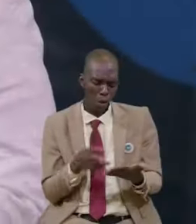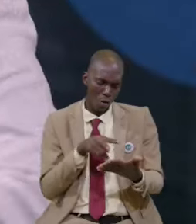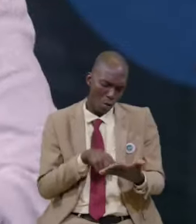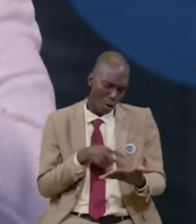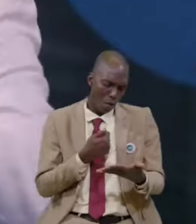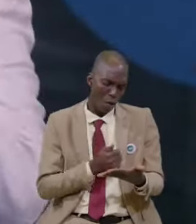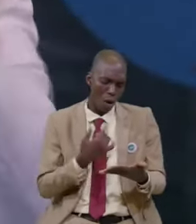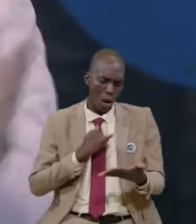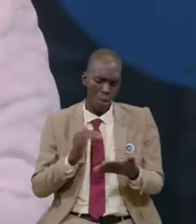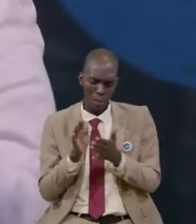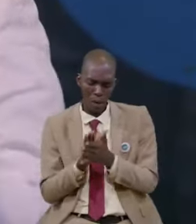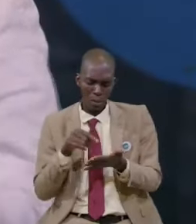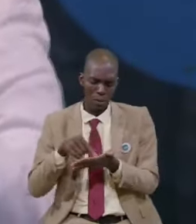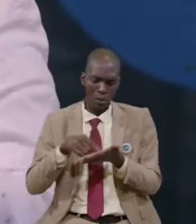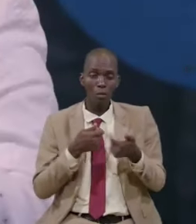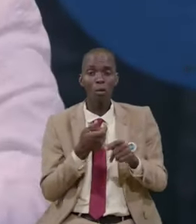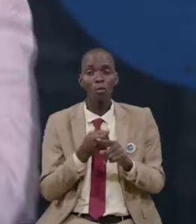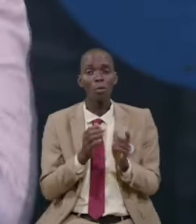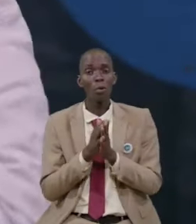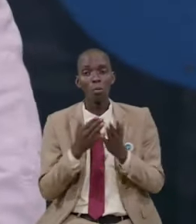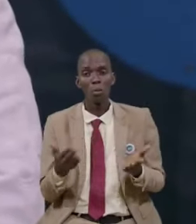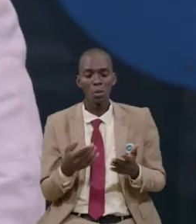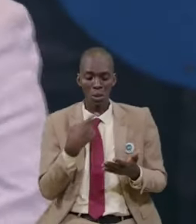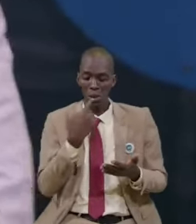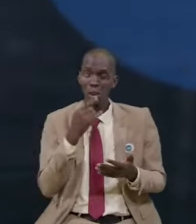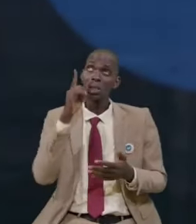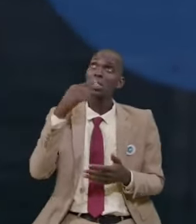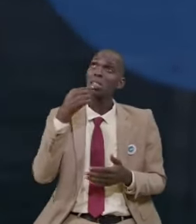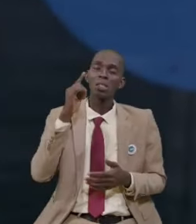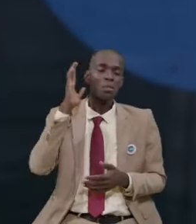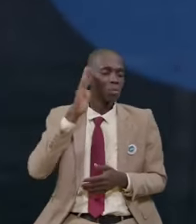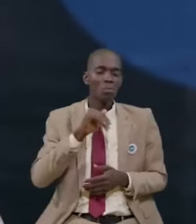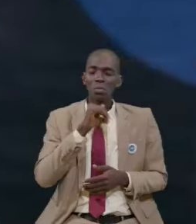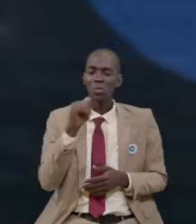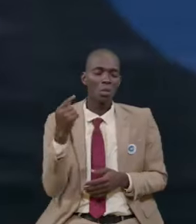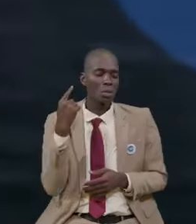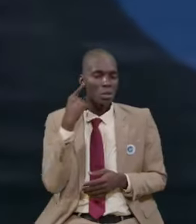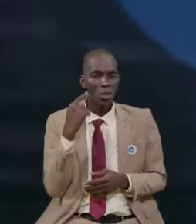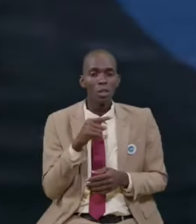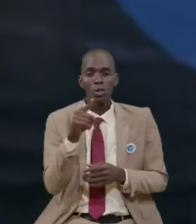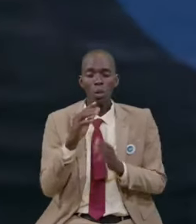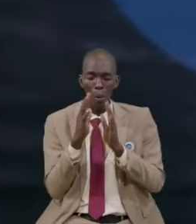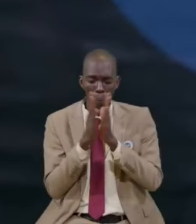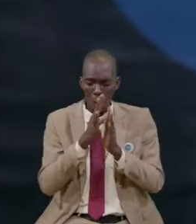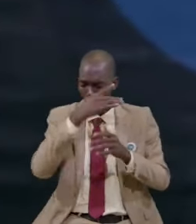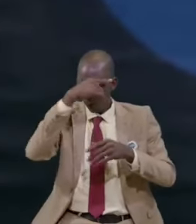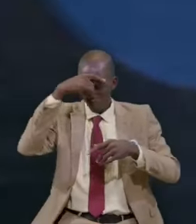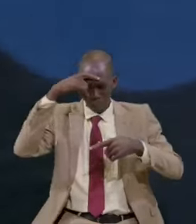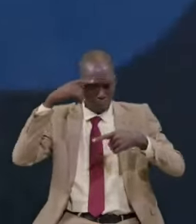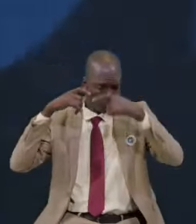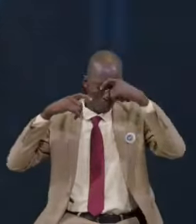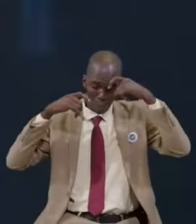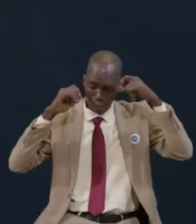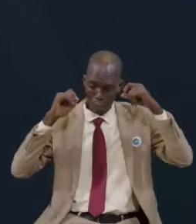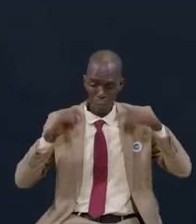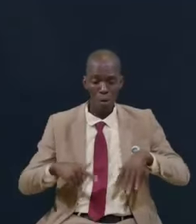know, do some other things and sweat while praying, that you will not hear. We learn a lesson